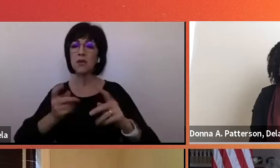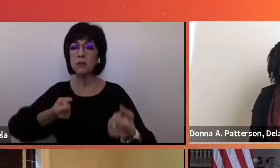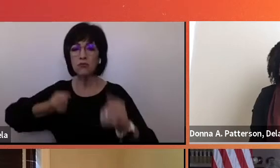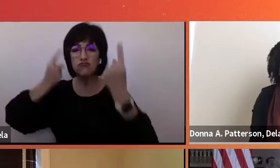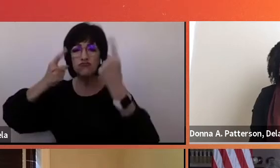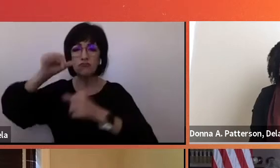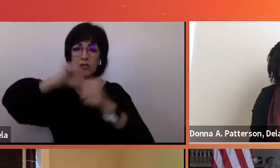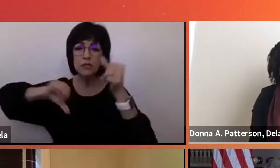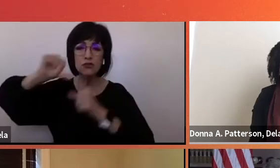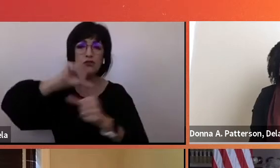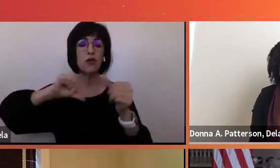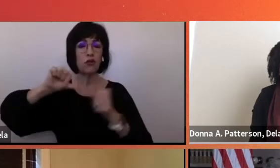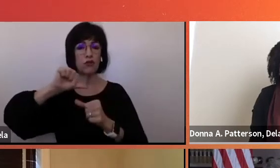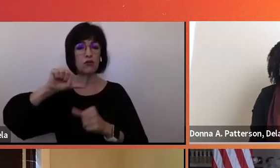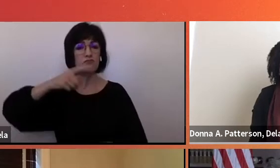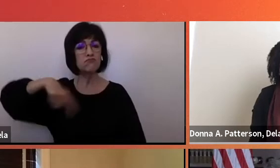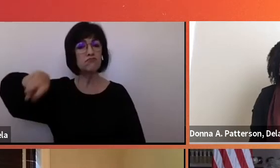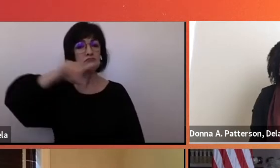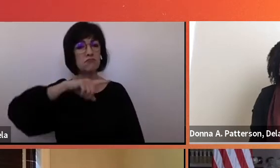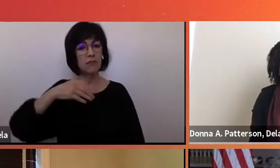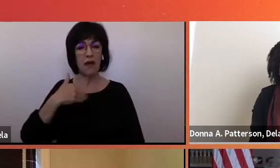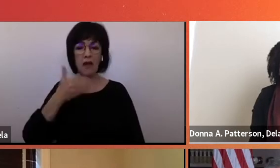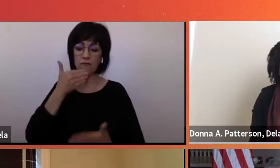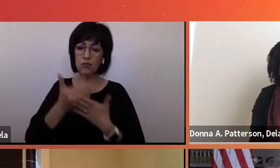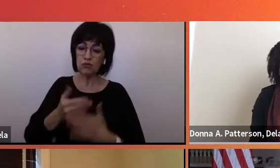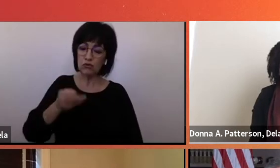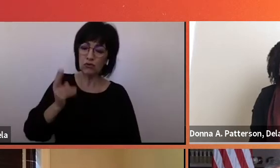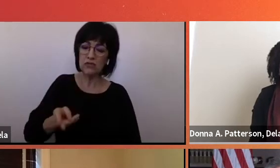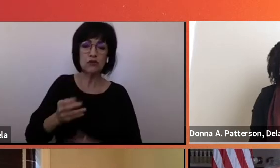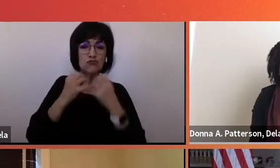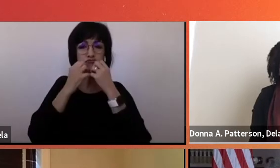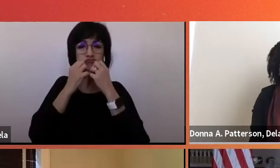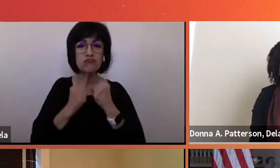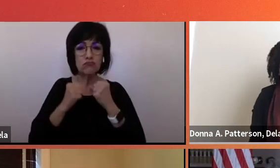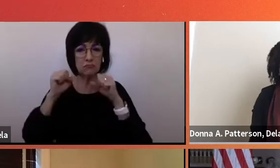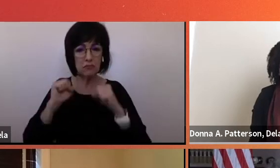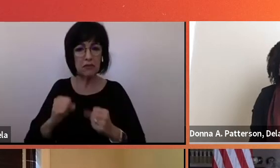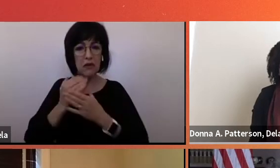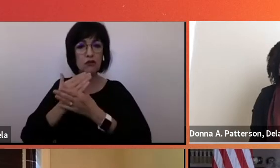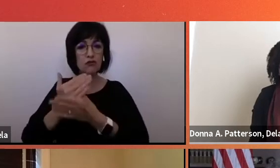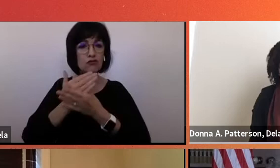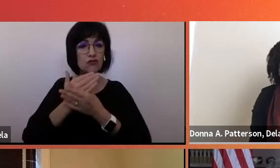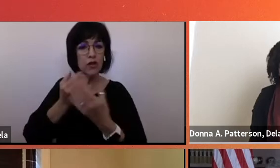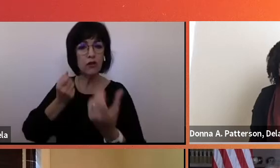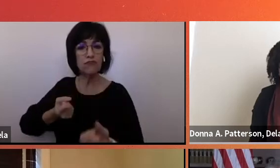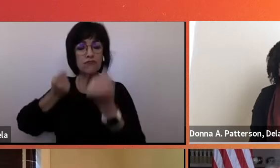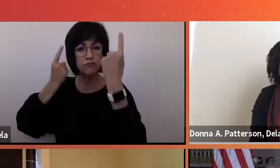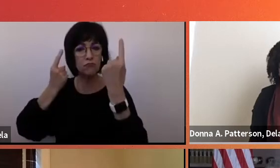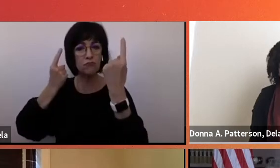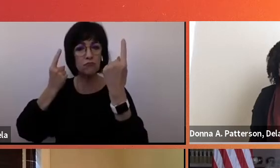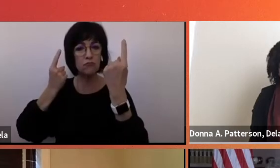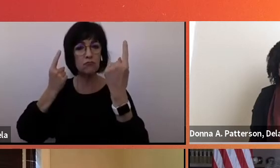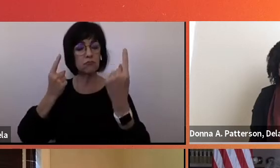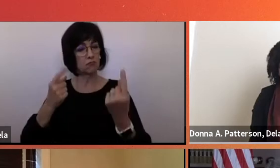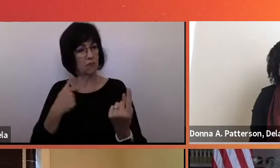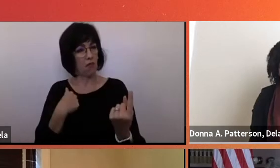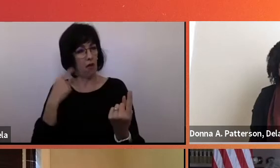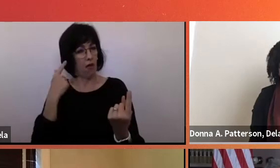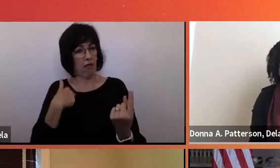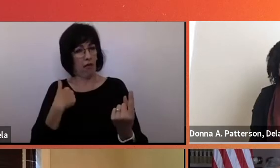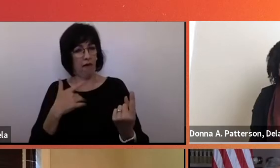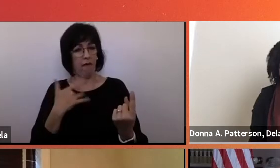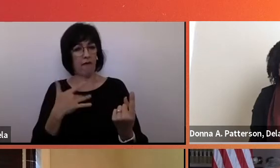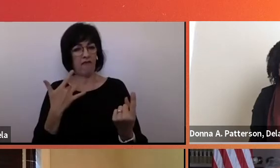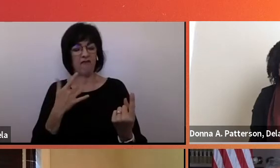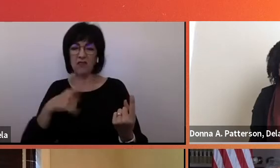history. And as we move forward, I believe that the least we can do is to commit to learning the lessons of our